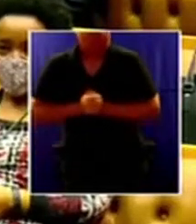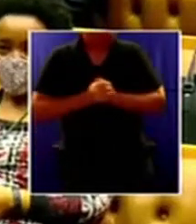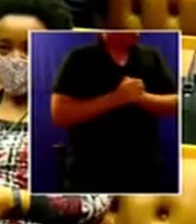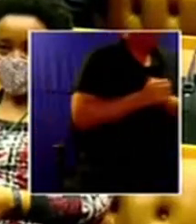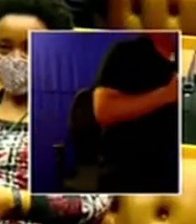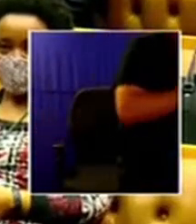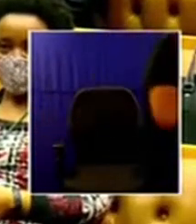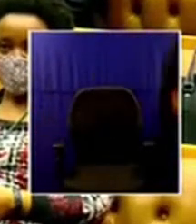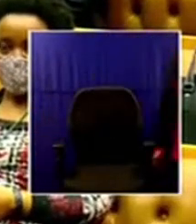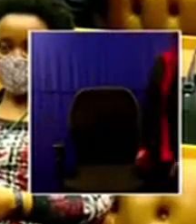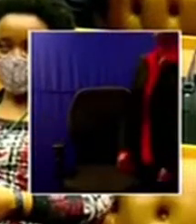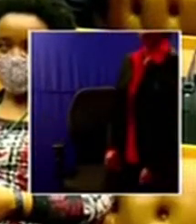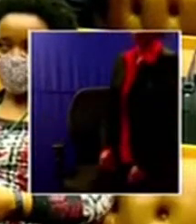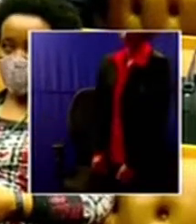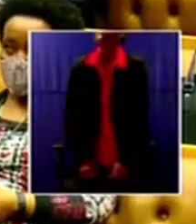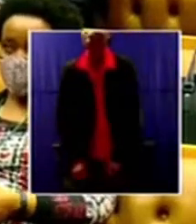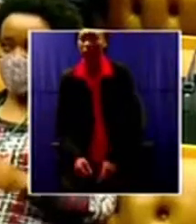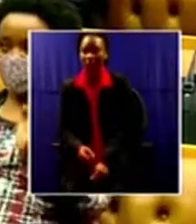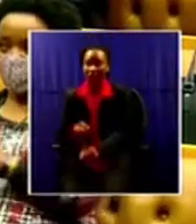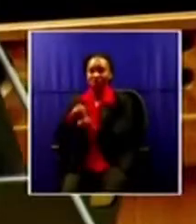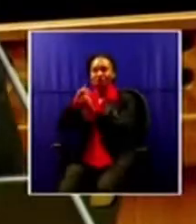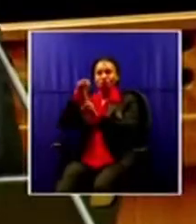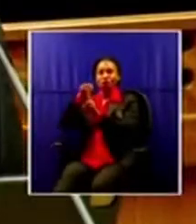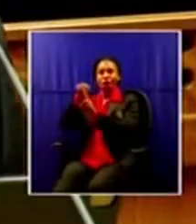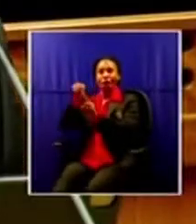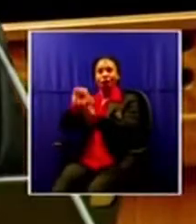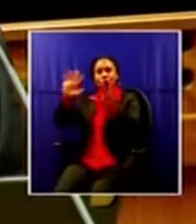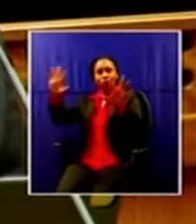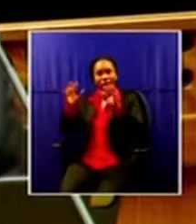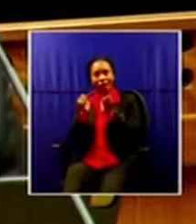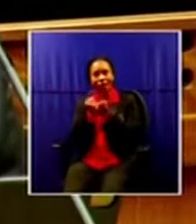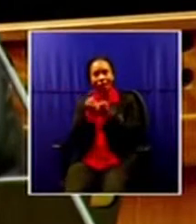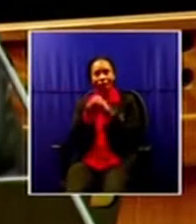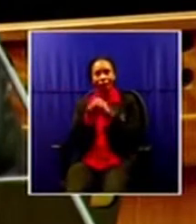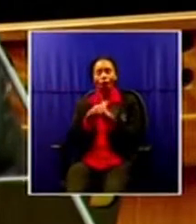violence against women and children in our country.